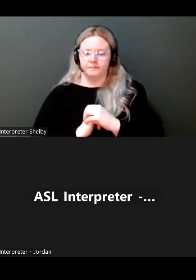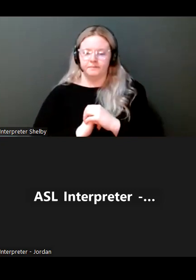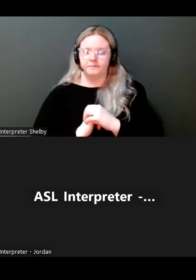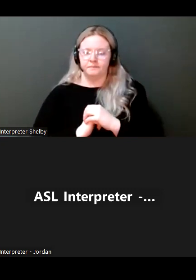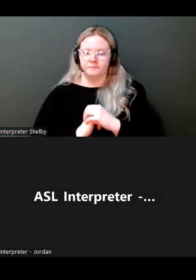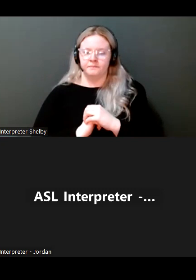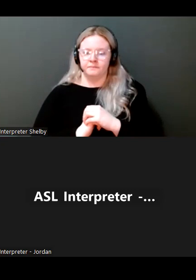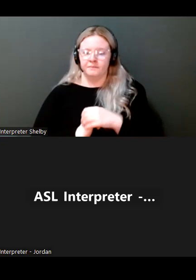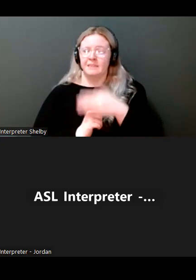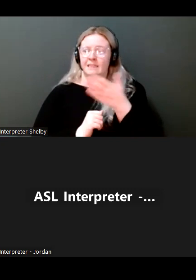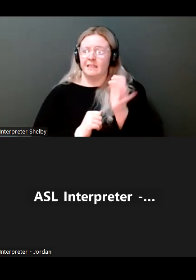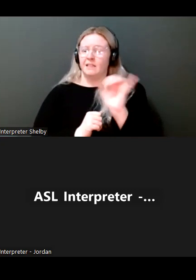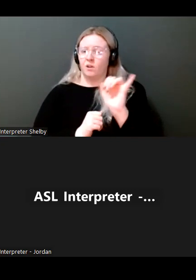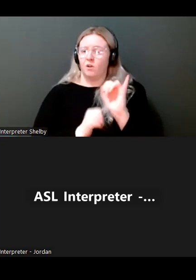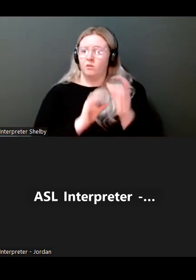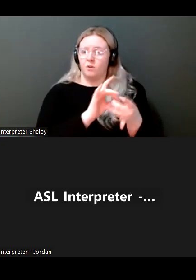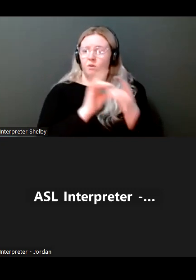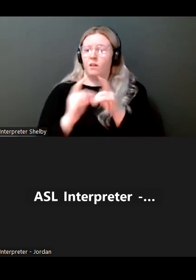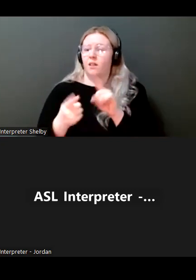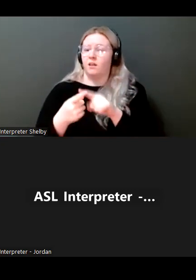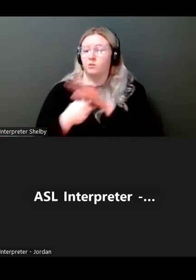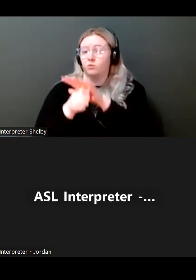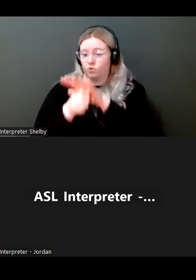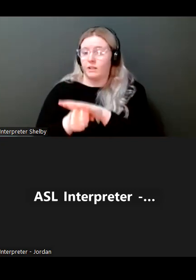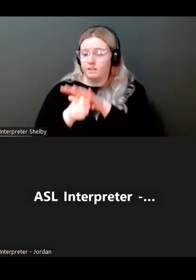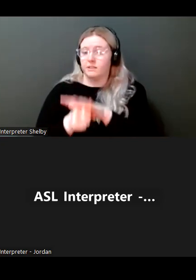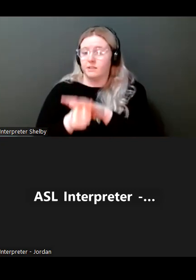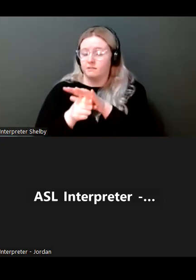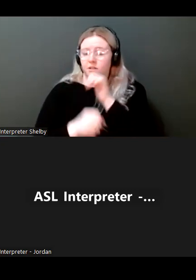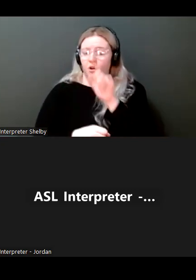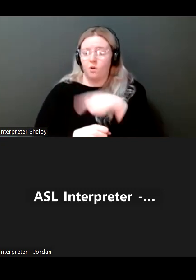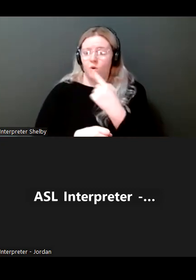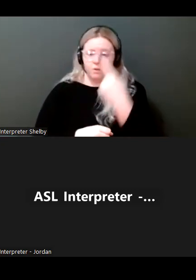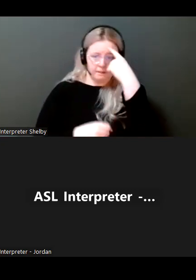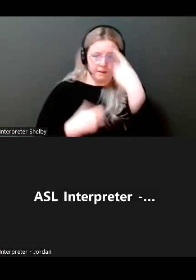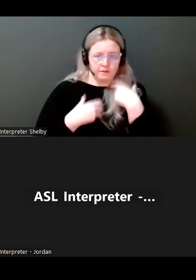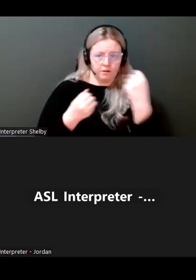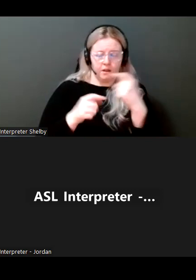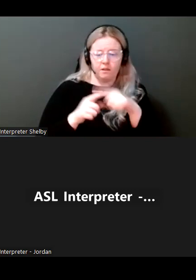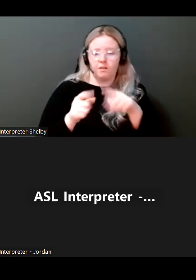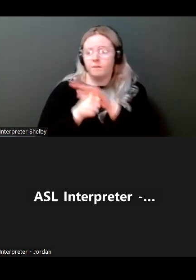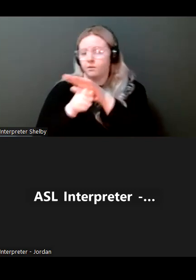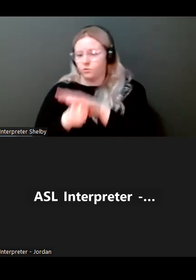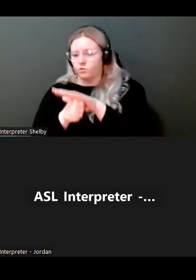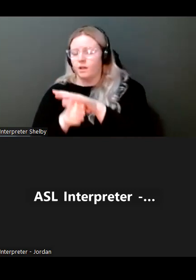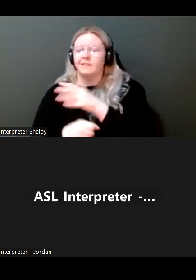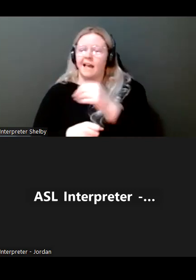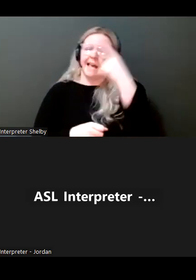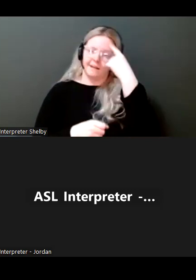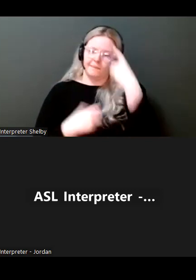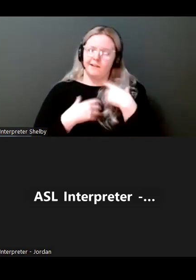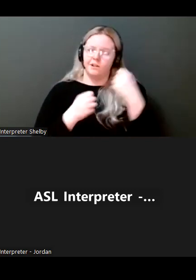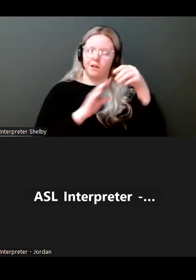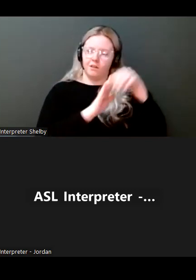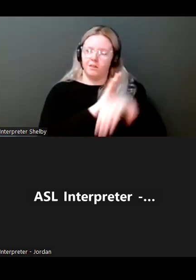of stress, when stress gets to us and when our mental health declines. And it's not necessarily